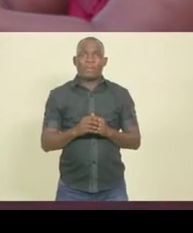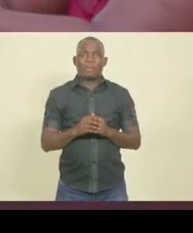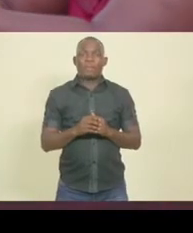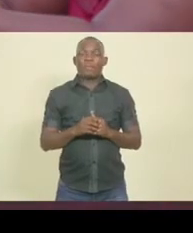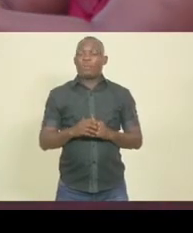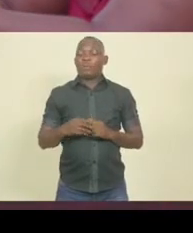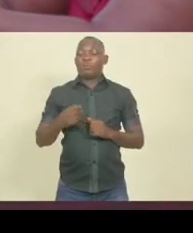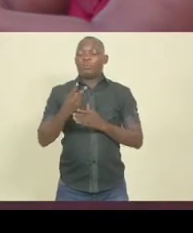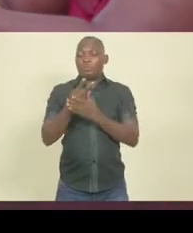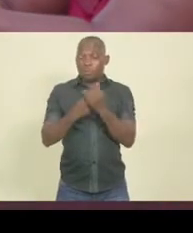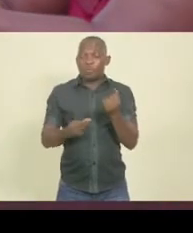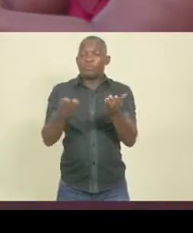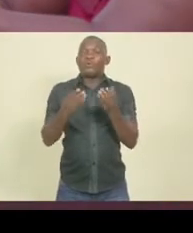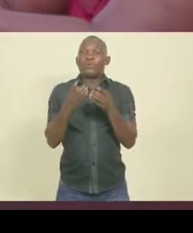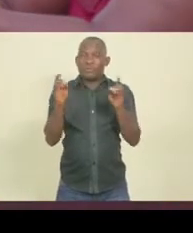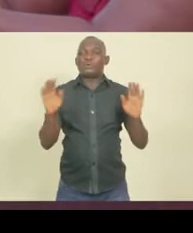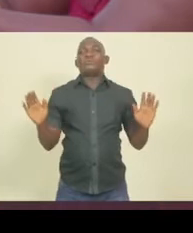We both do not want him.